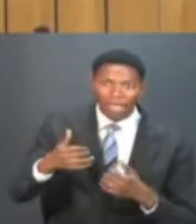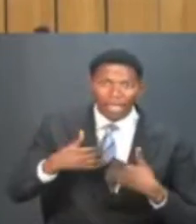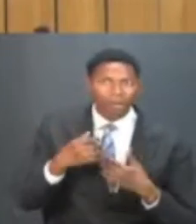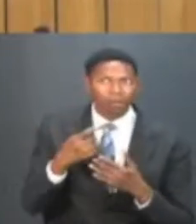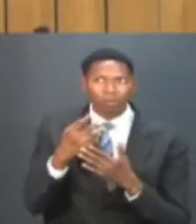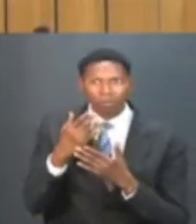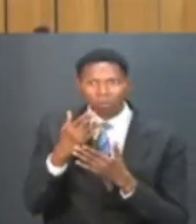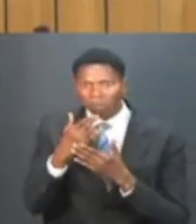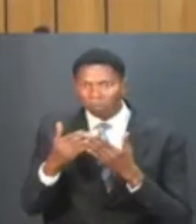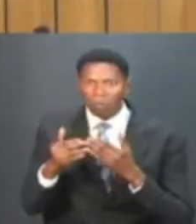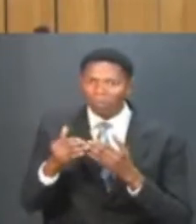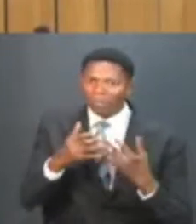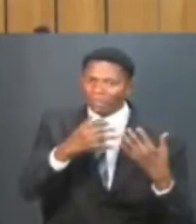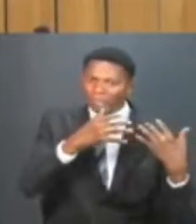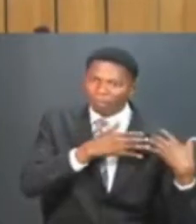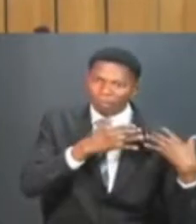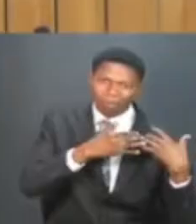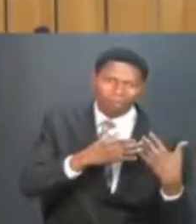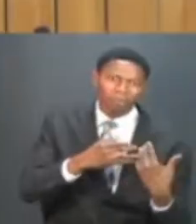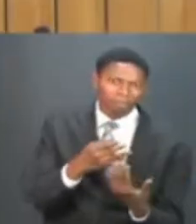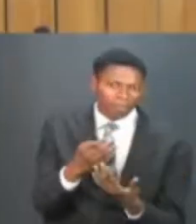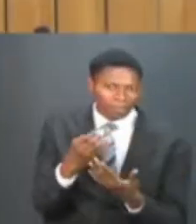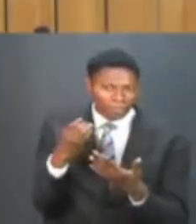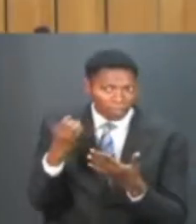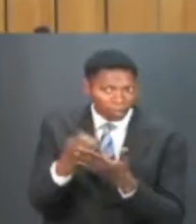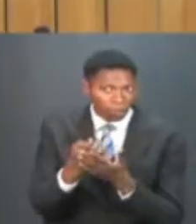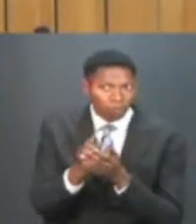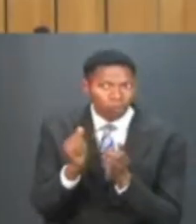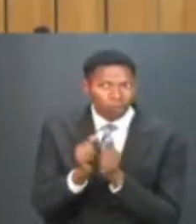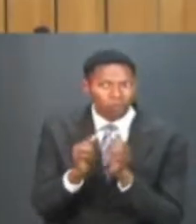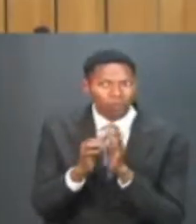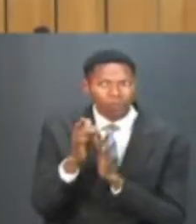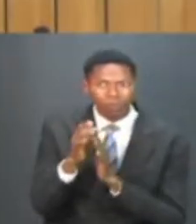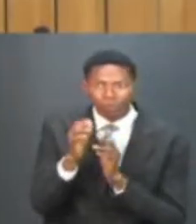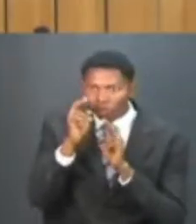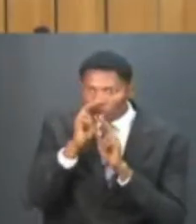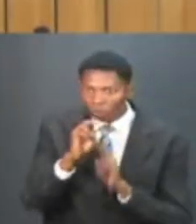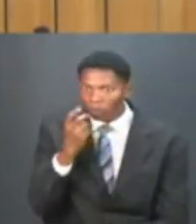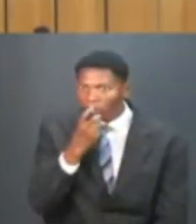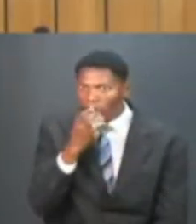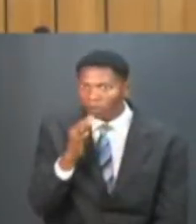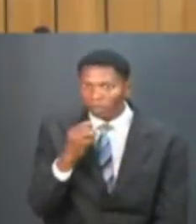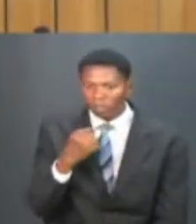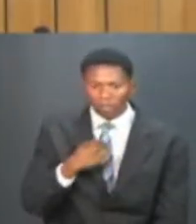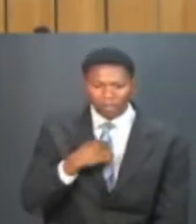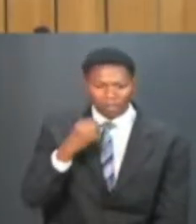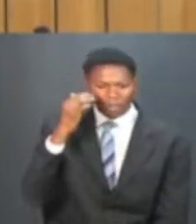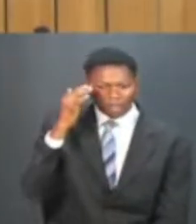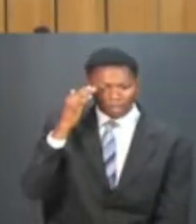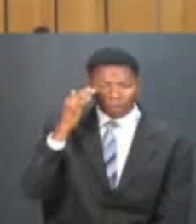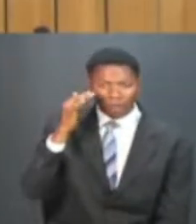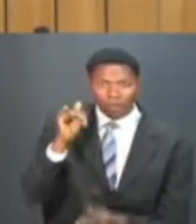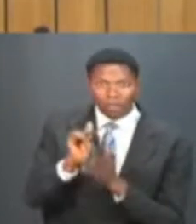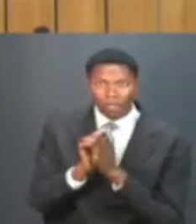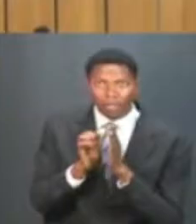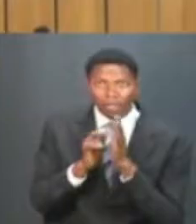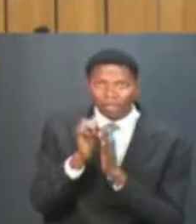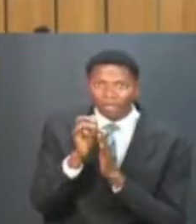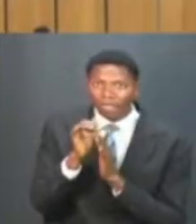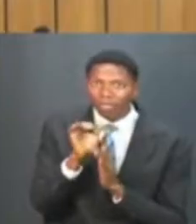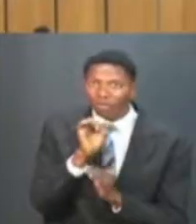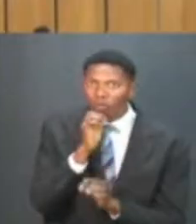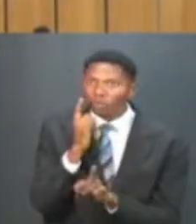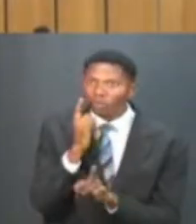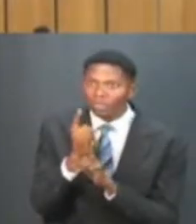burden of cancer. Right, Honorable Speaker, the reality is that cancer does not only